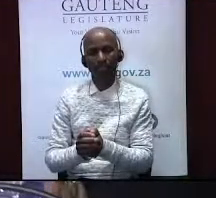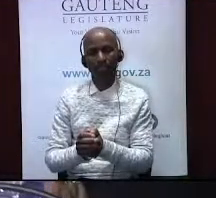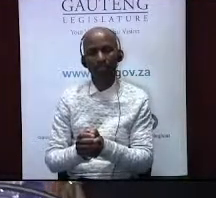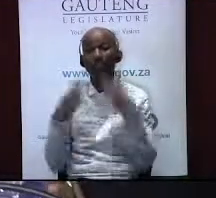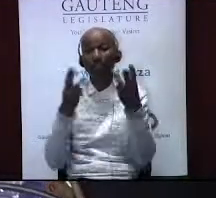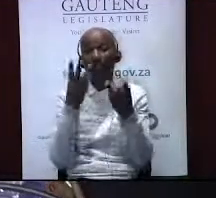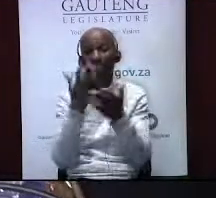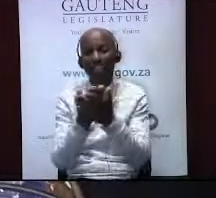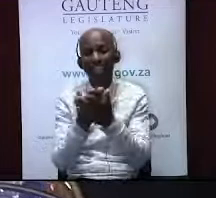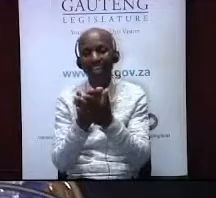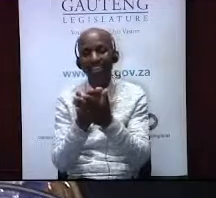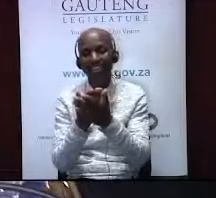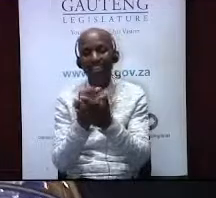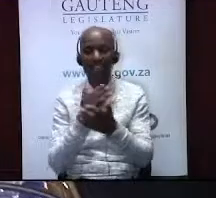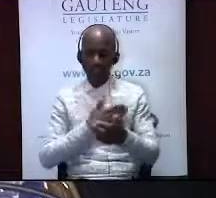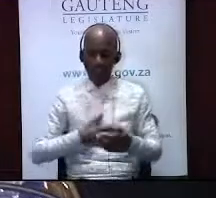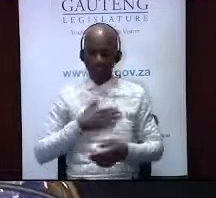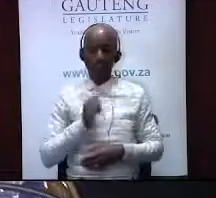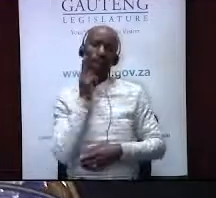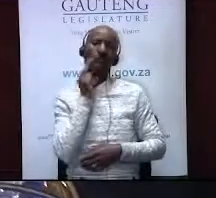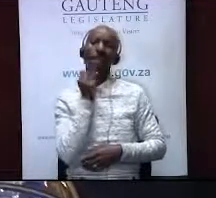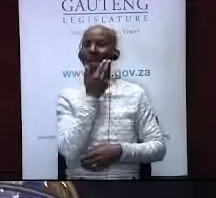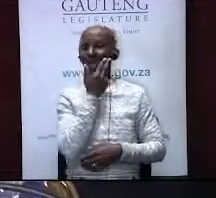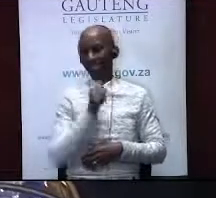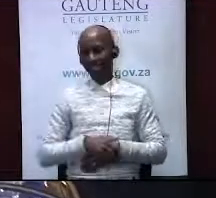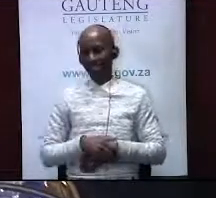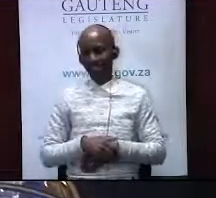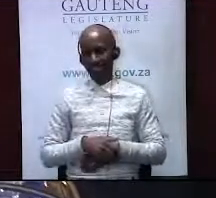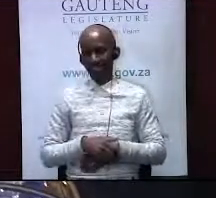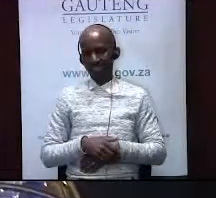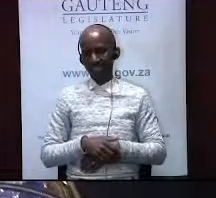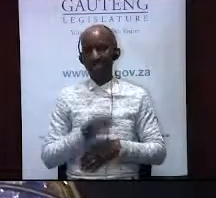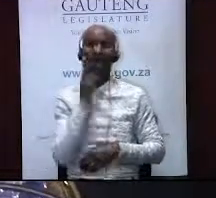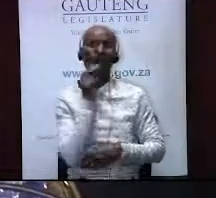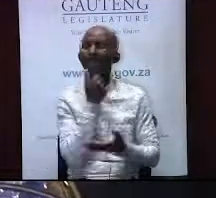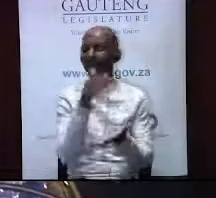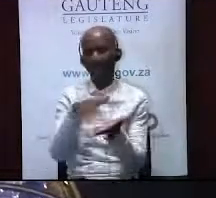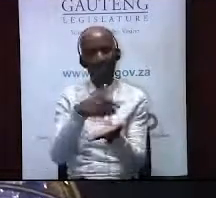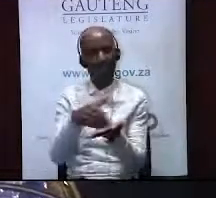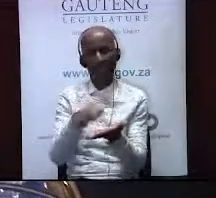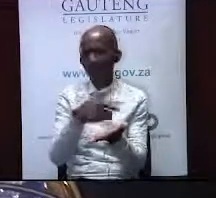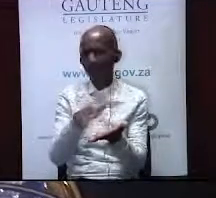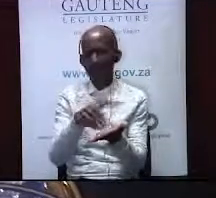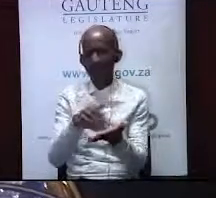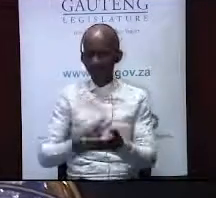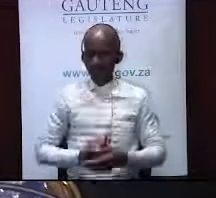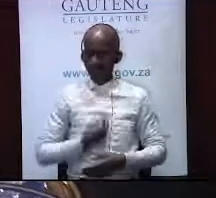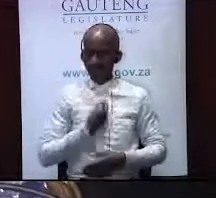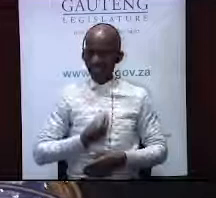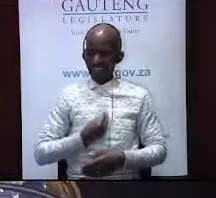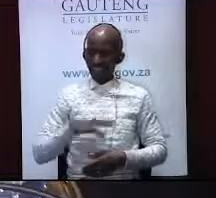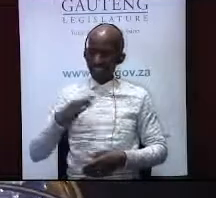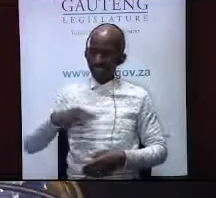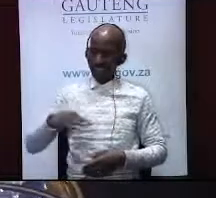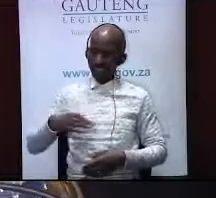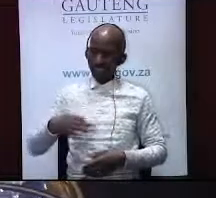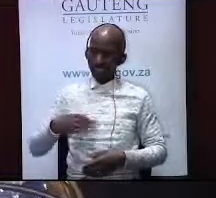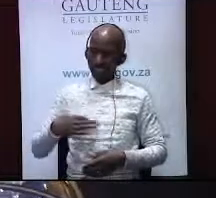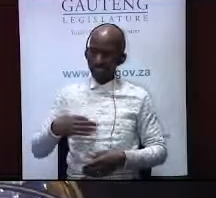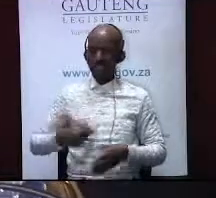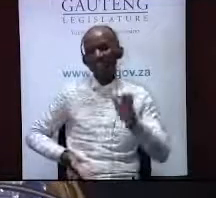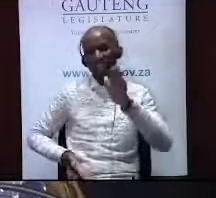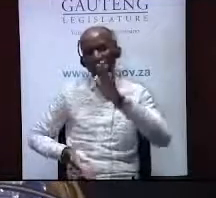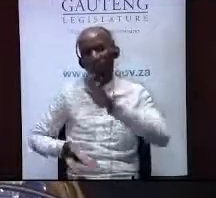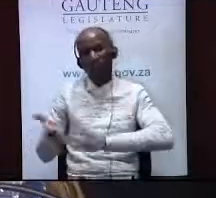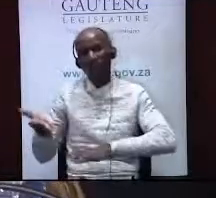Batho ba khono utlwa monate. Batho ba felletswe ke monate. Our young girls ba